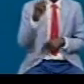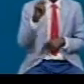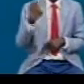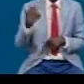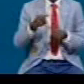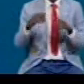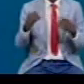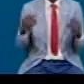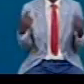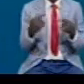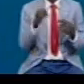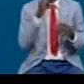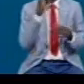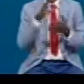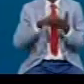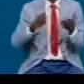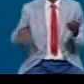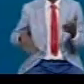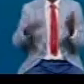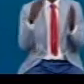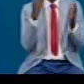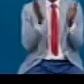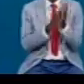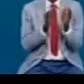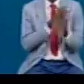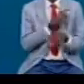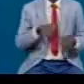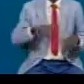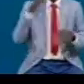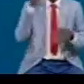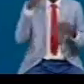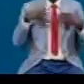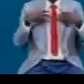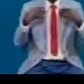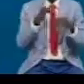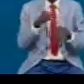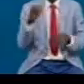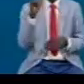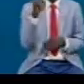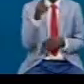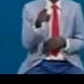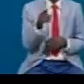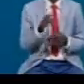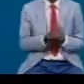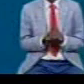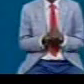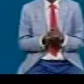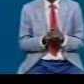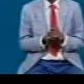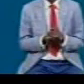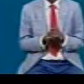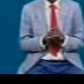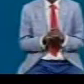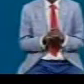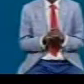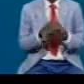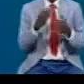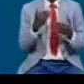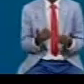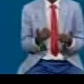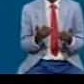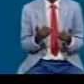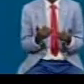gone. Praise the Lord for healing me. Praise the Lord with them. We now